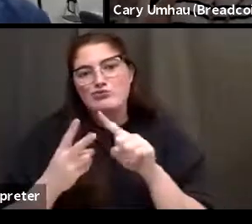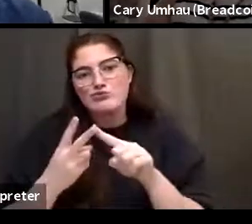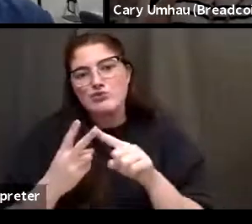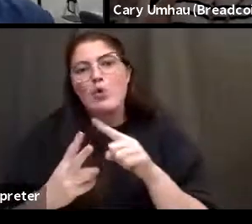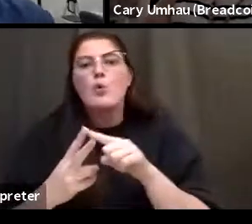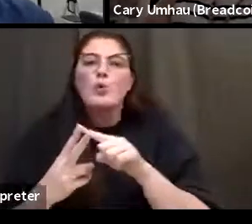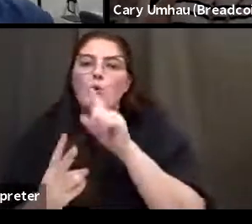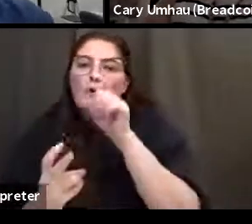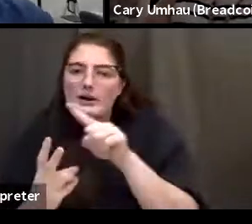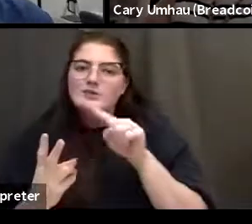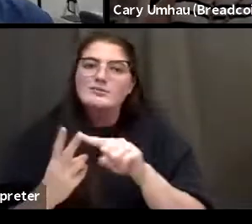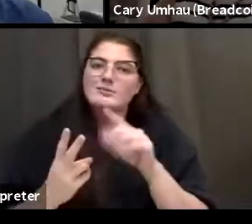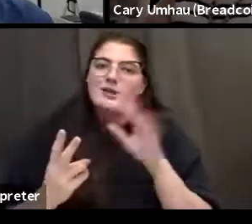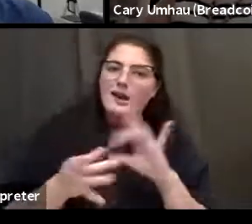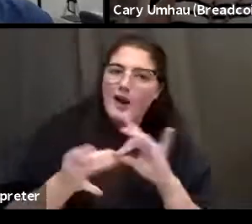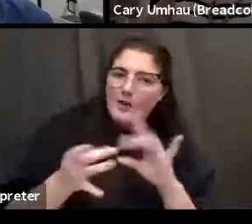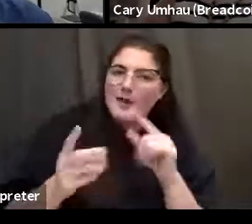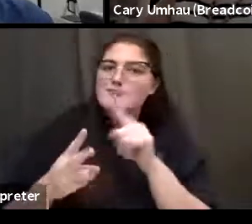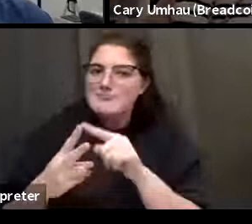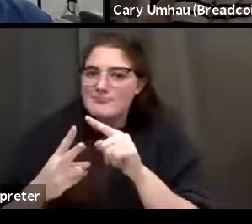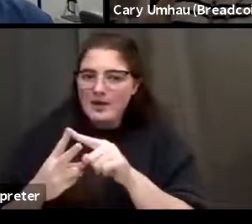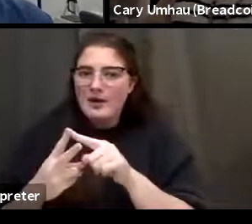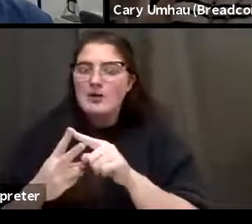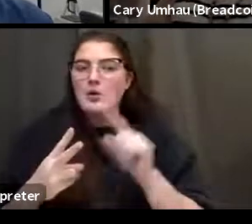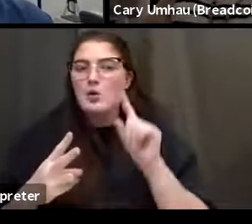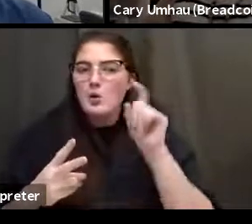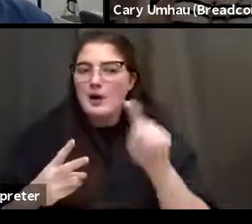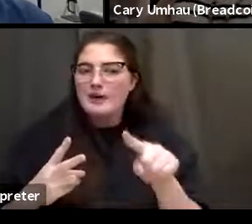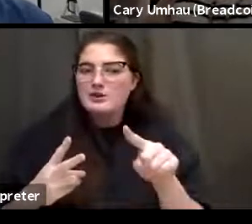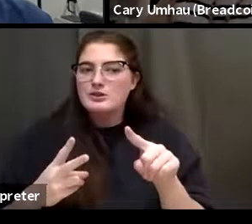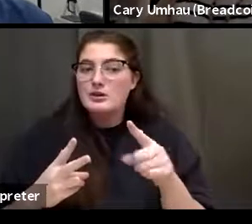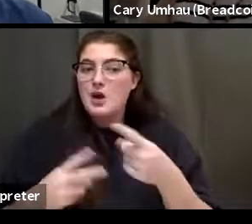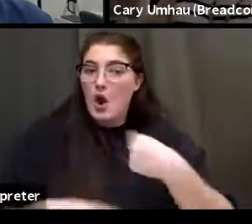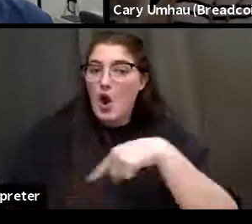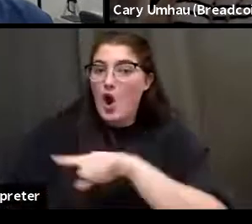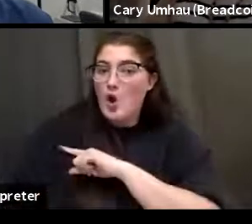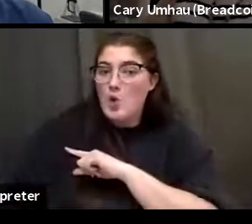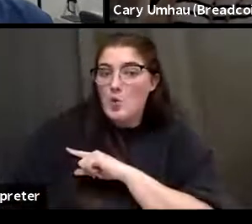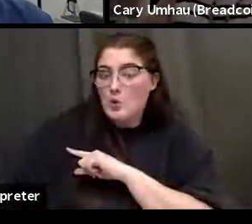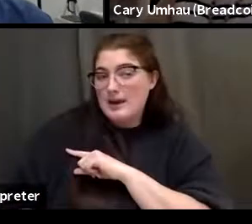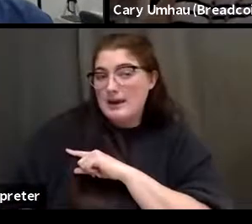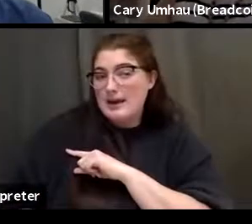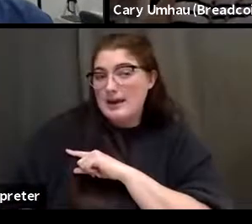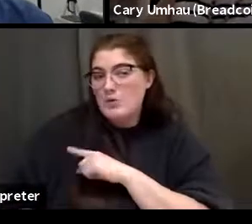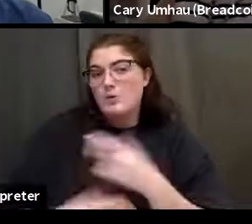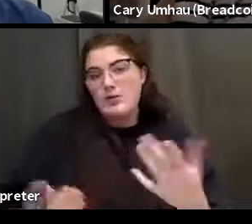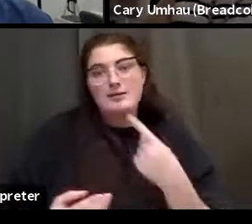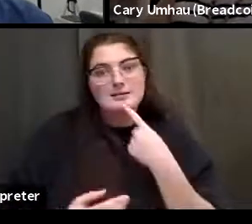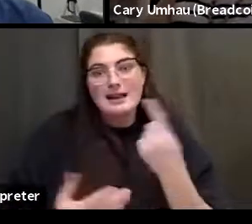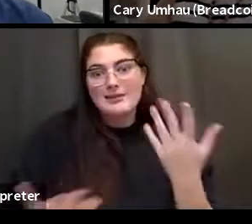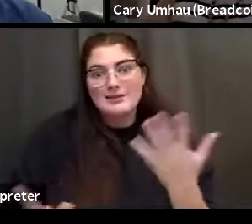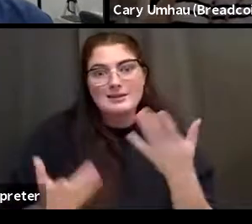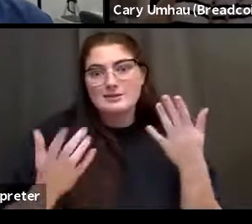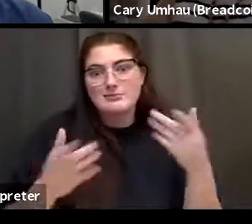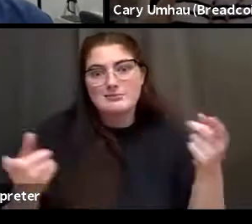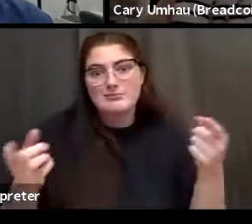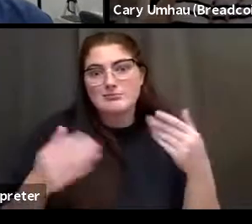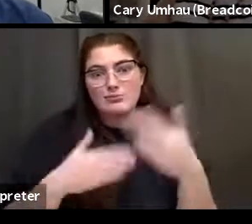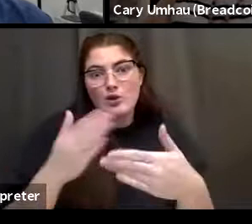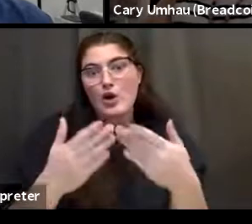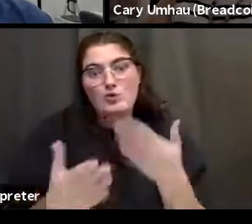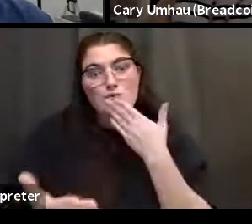One's a question, one's a comment. First question, are we going to, let's say this goes really well, are we going to hear from you